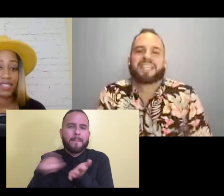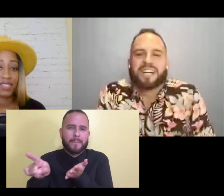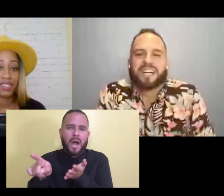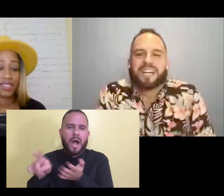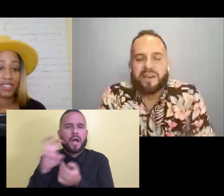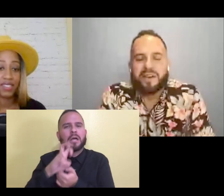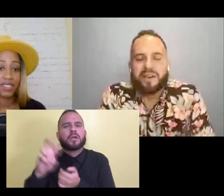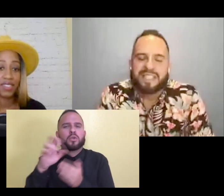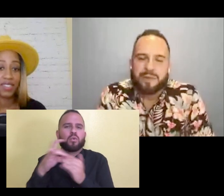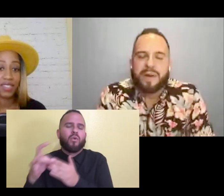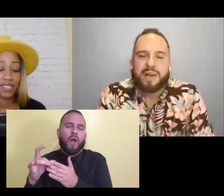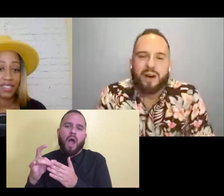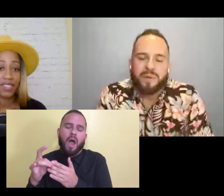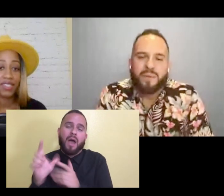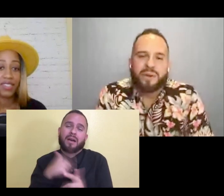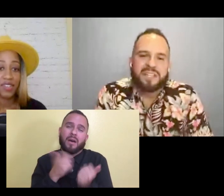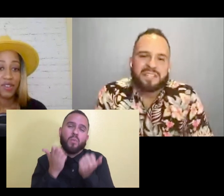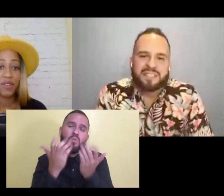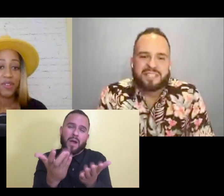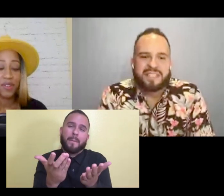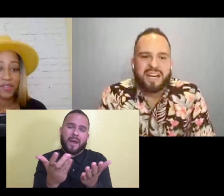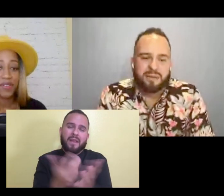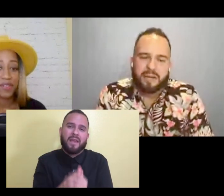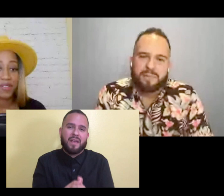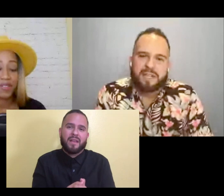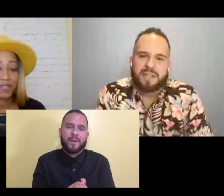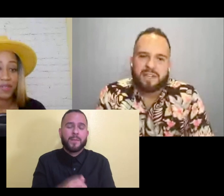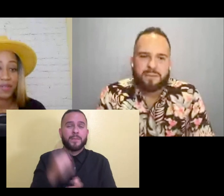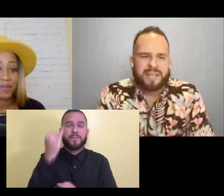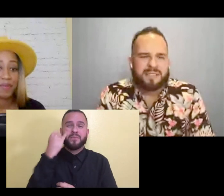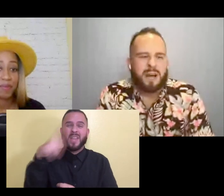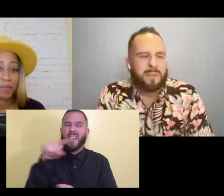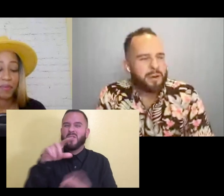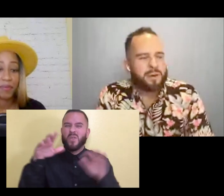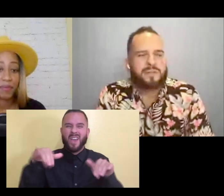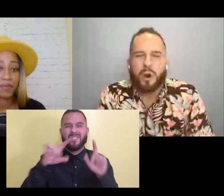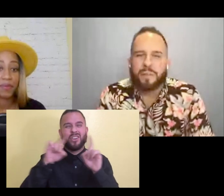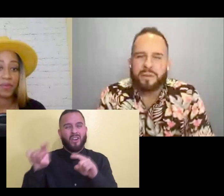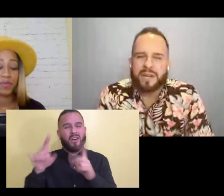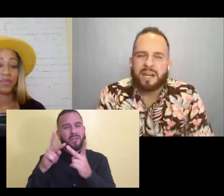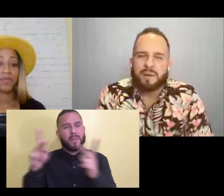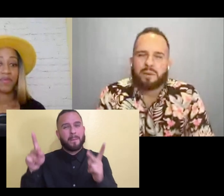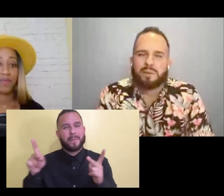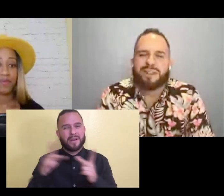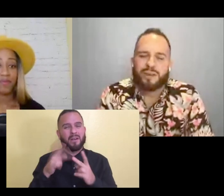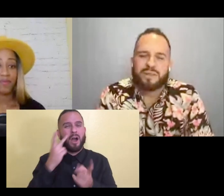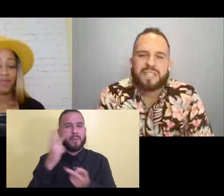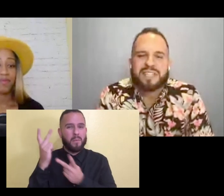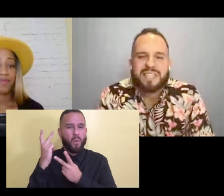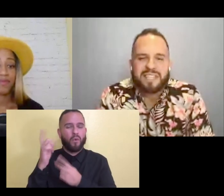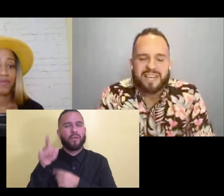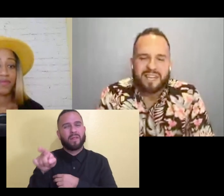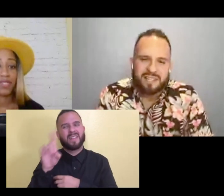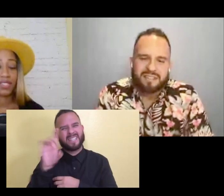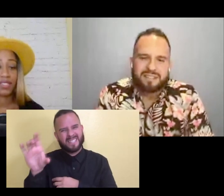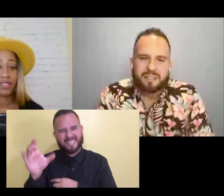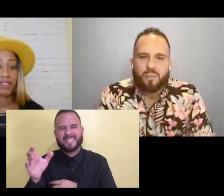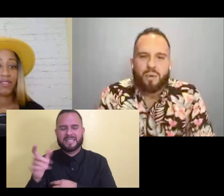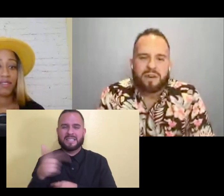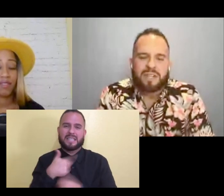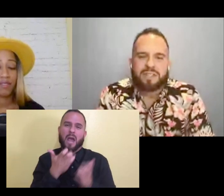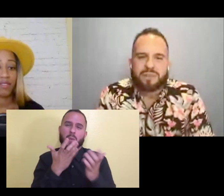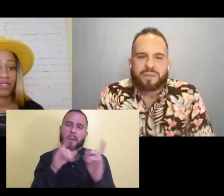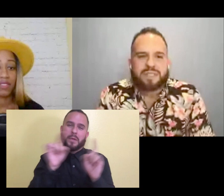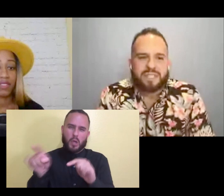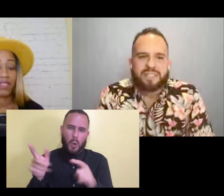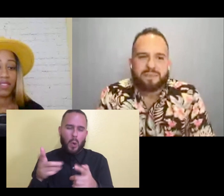it. If you haven't seen the Pentagon Memorial in DC, I highly recommend you make a stop. I don't know if it's open right now. I know it was closed. They had some